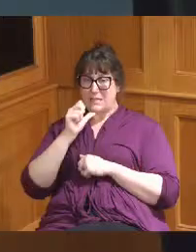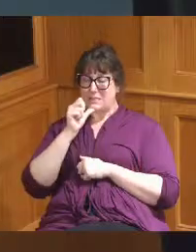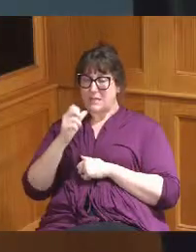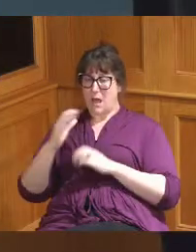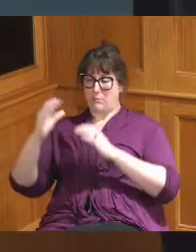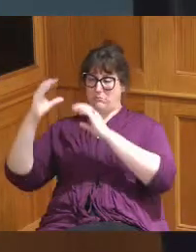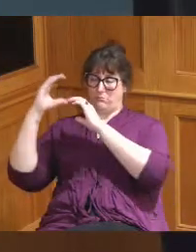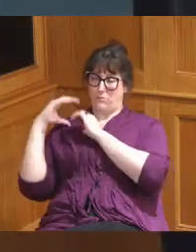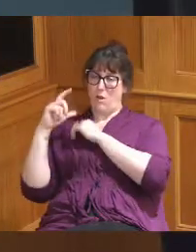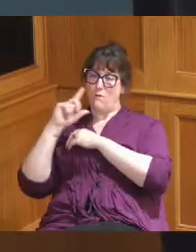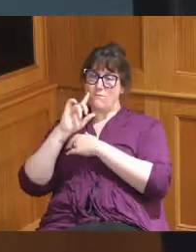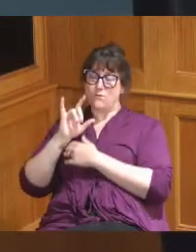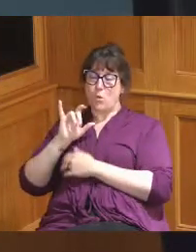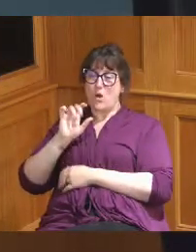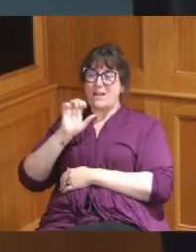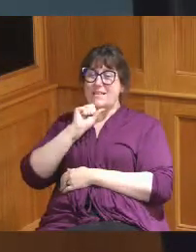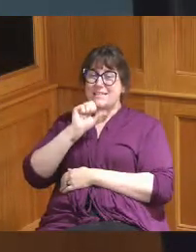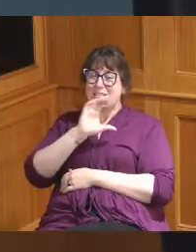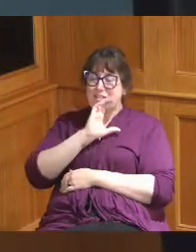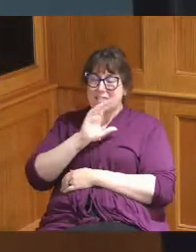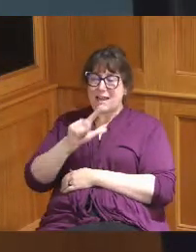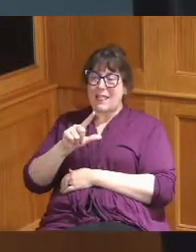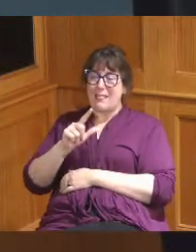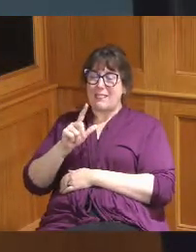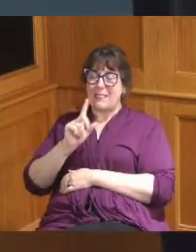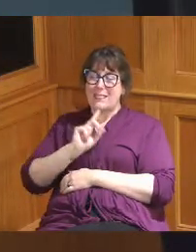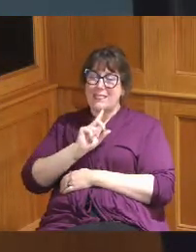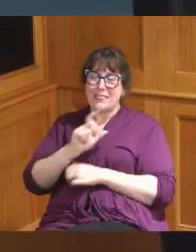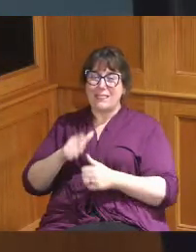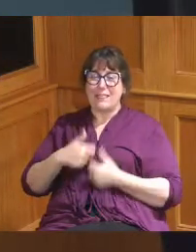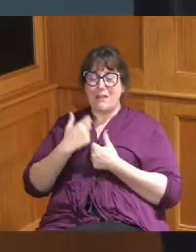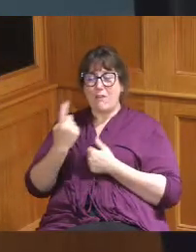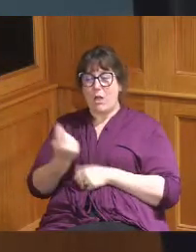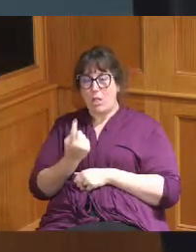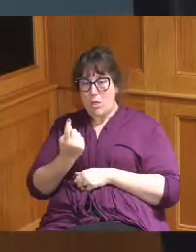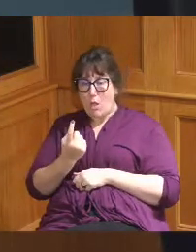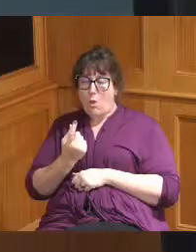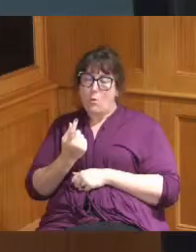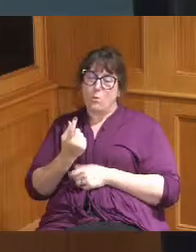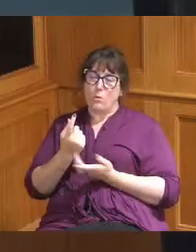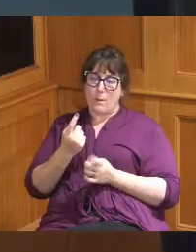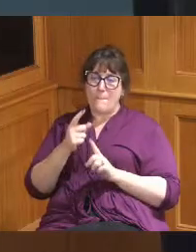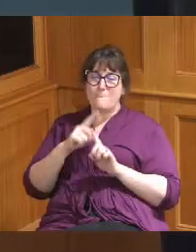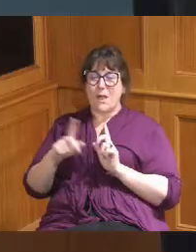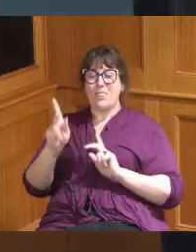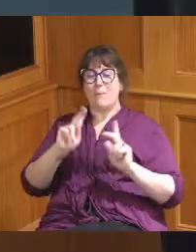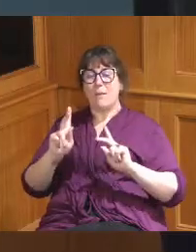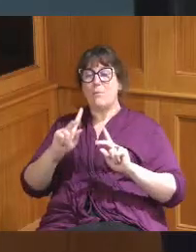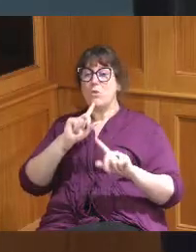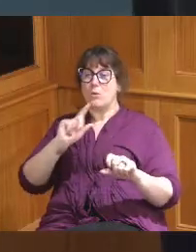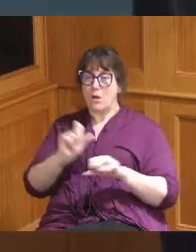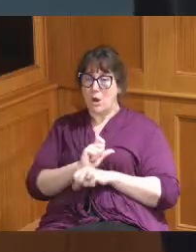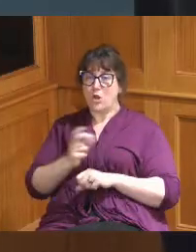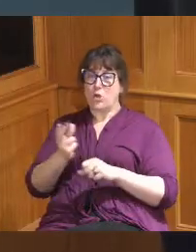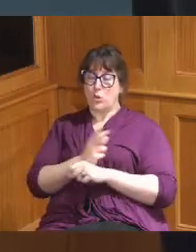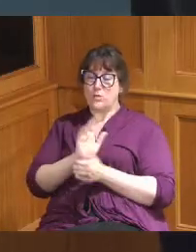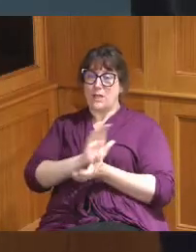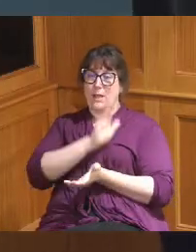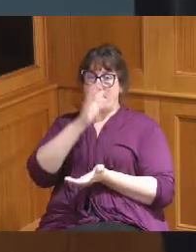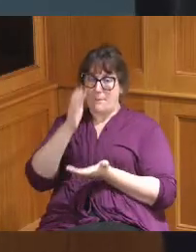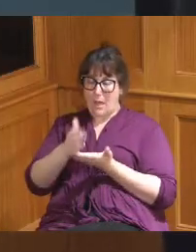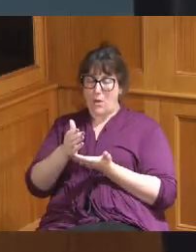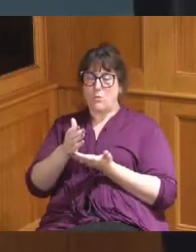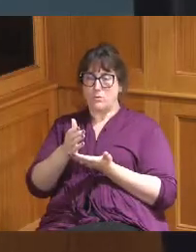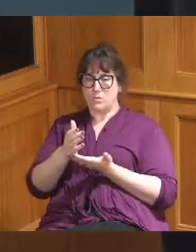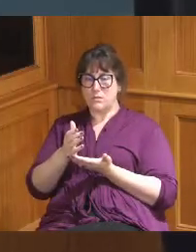the senior living by themselves in their home, not using so much volume, but rather those that are using volume. And maybe it incentivizes